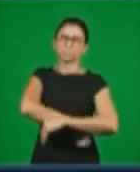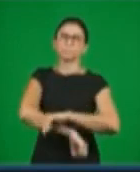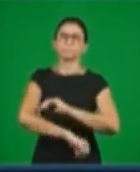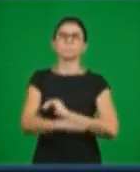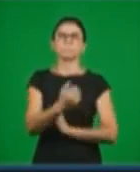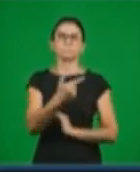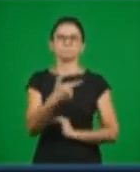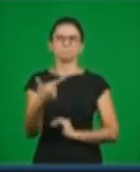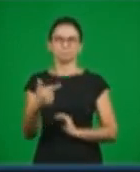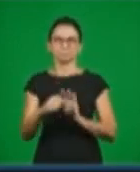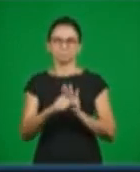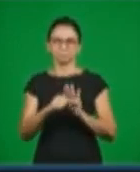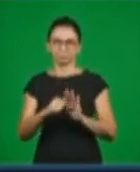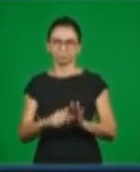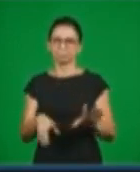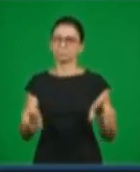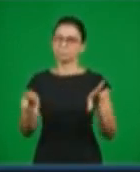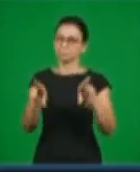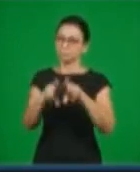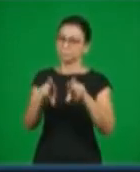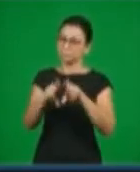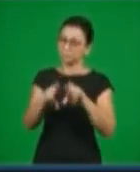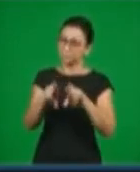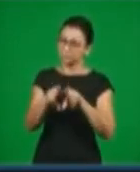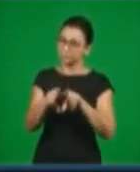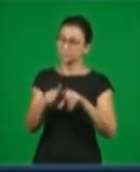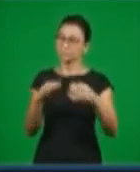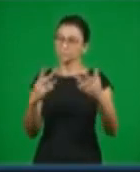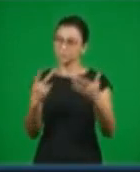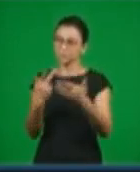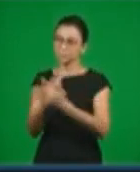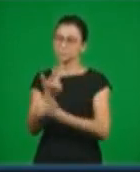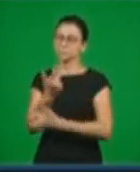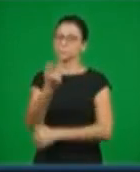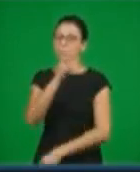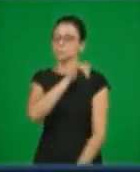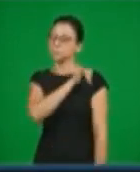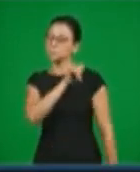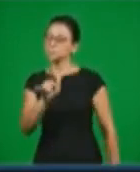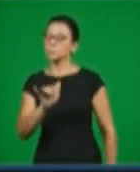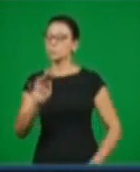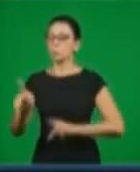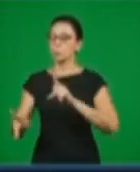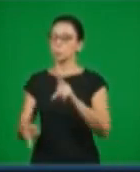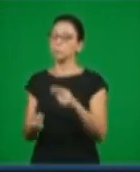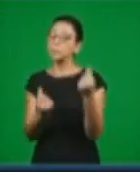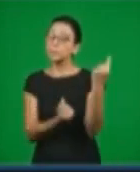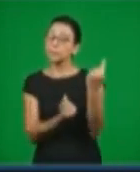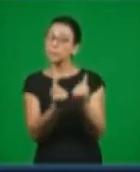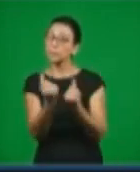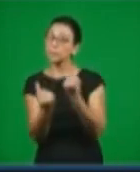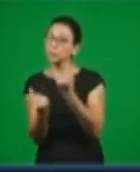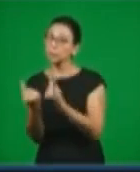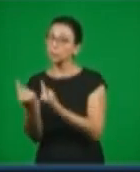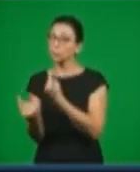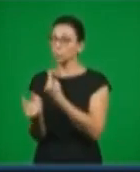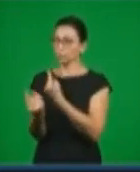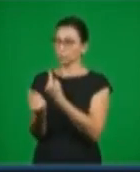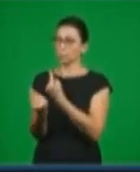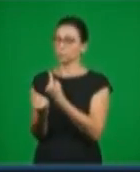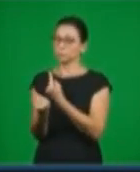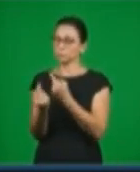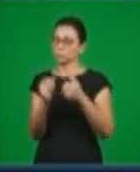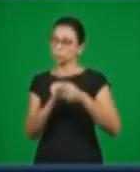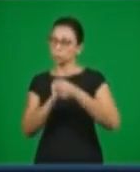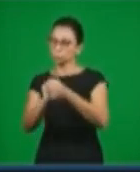22. At the same time, I also said to the people, let each man and